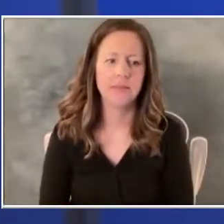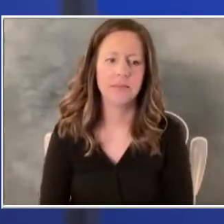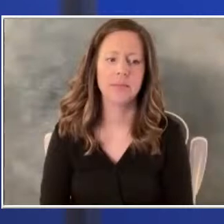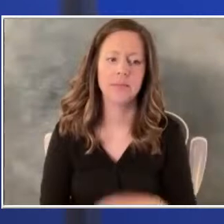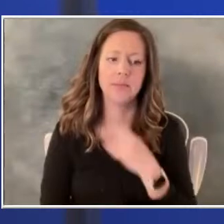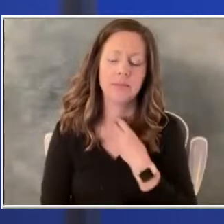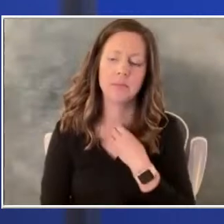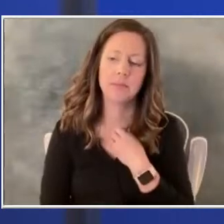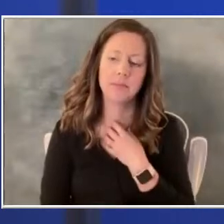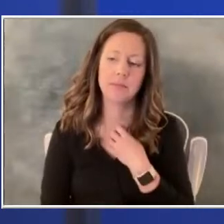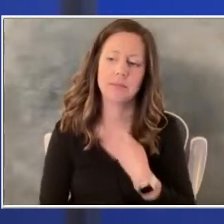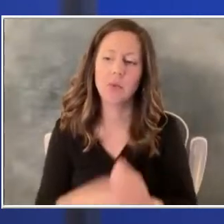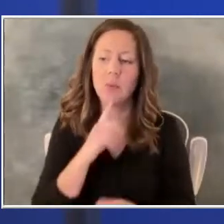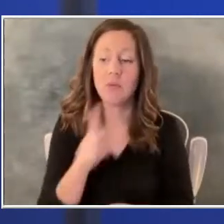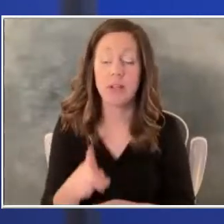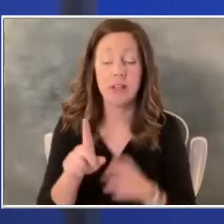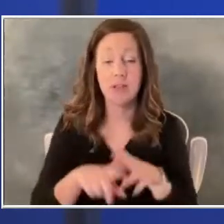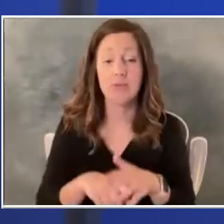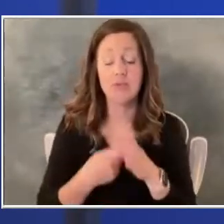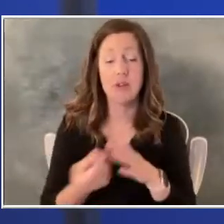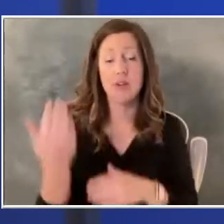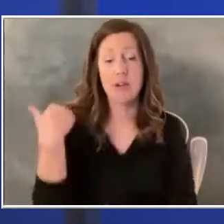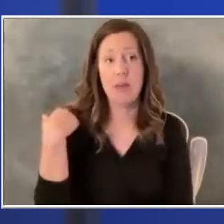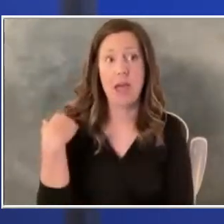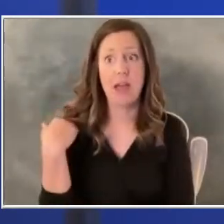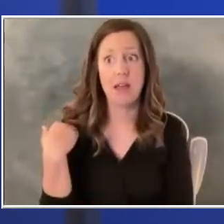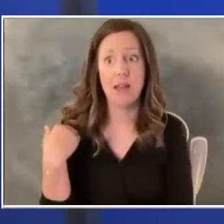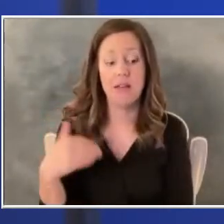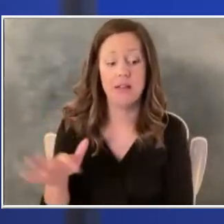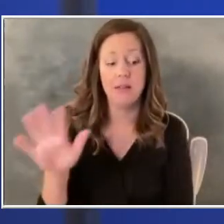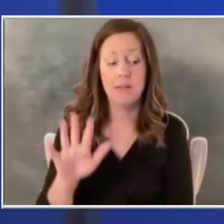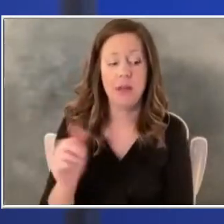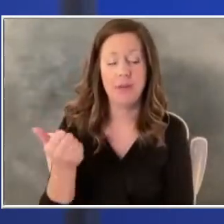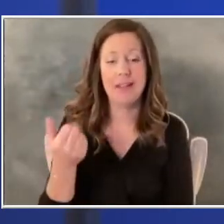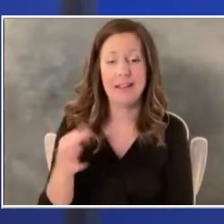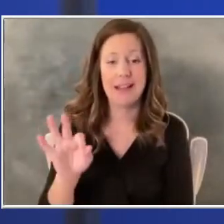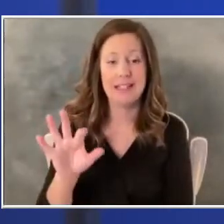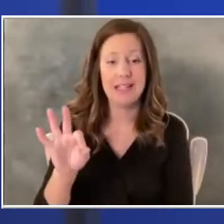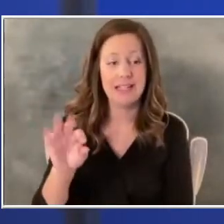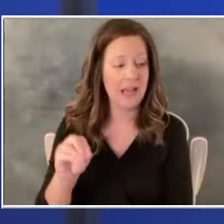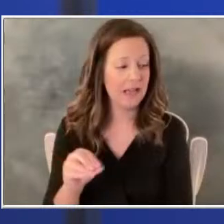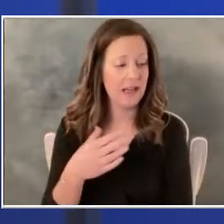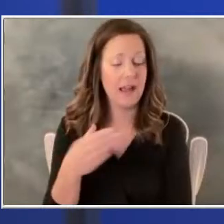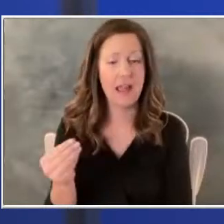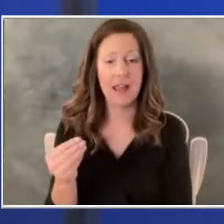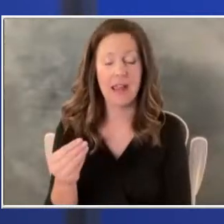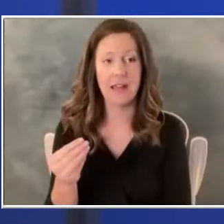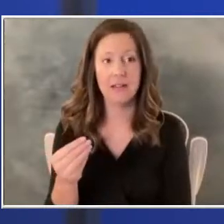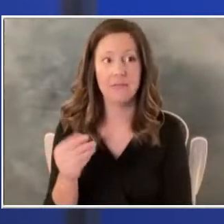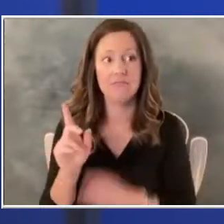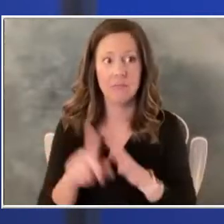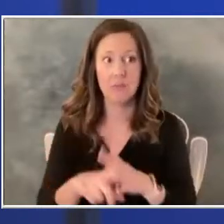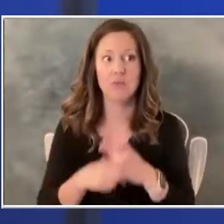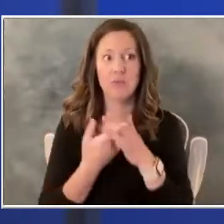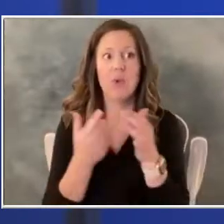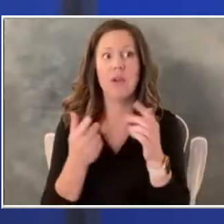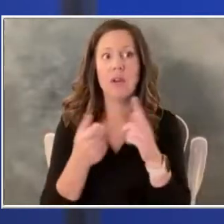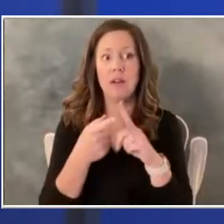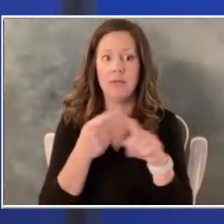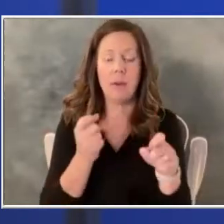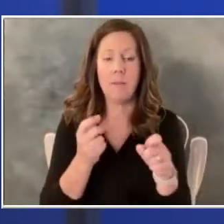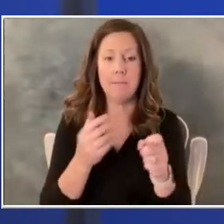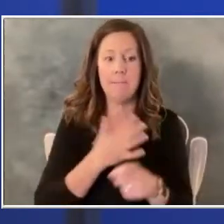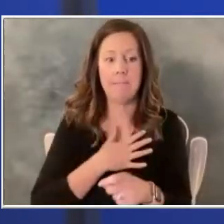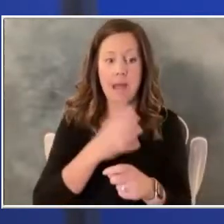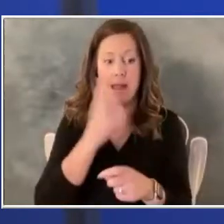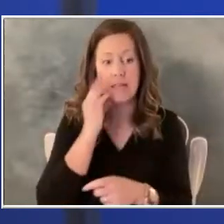back, believe it or not, in about 1990. And it was prompted by my experiences treating young women